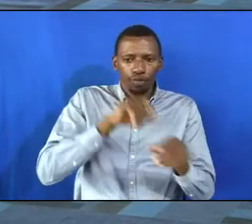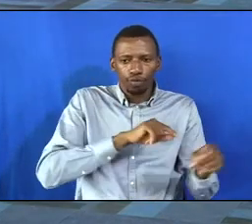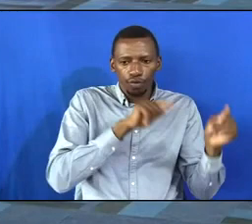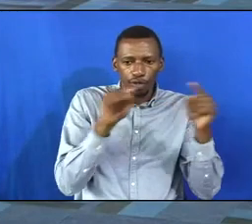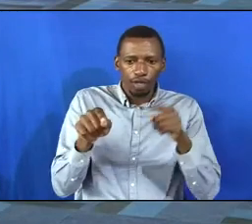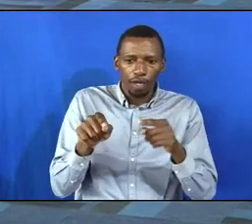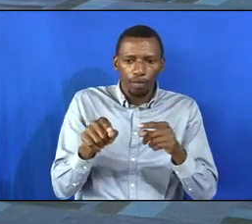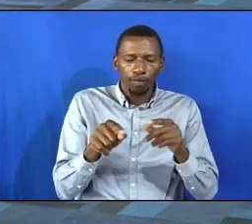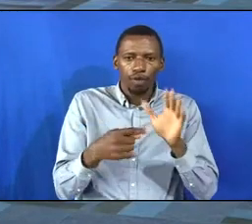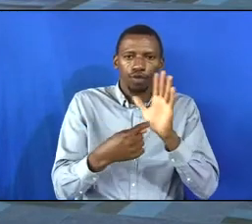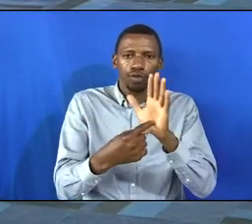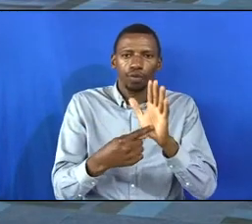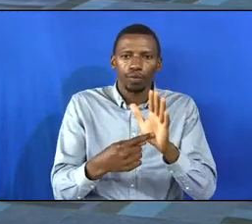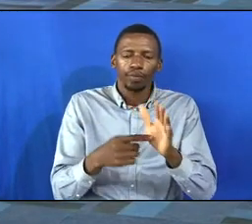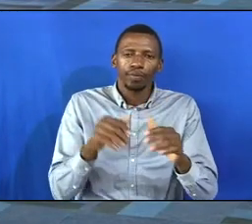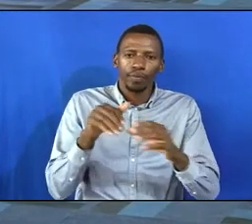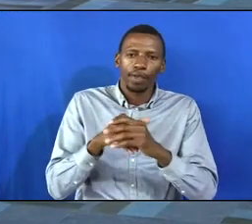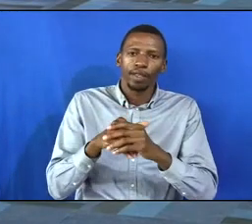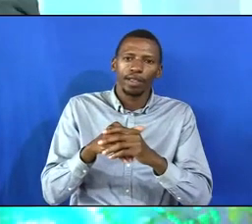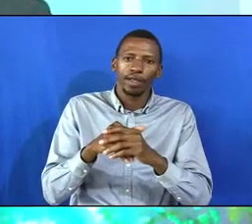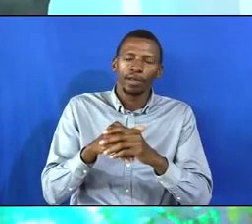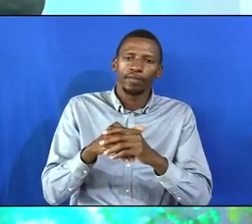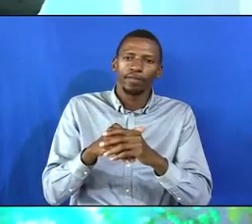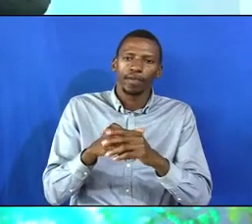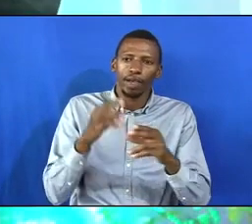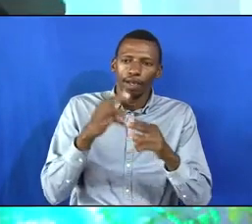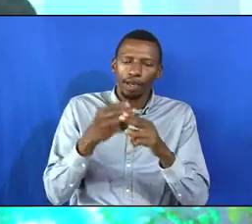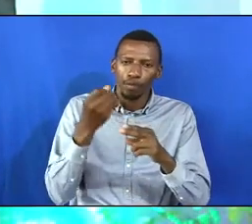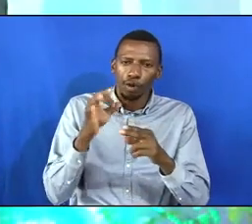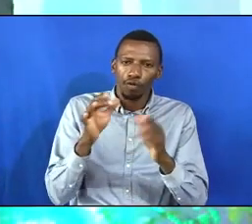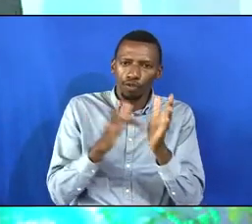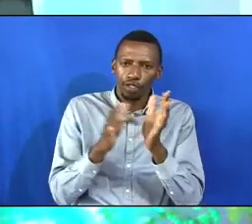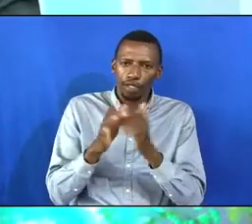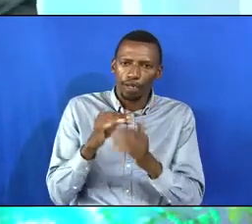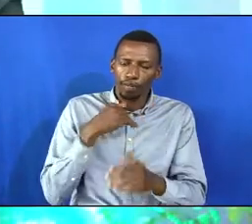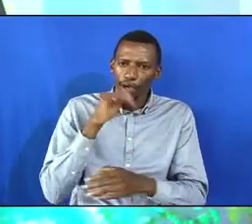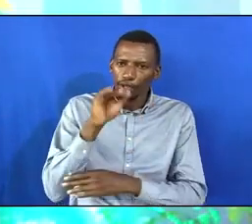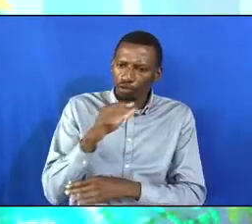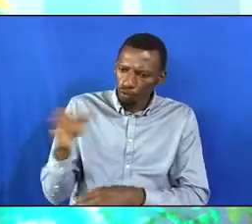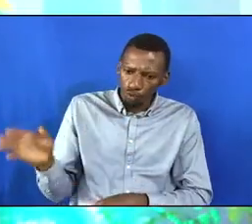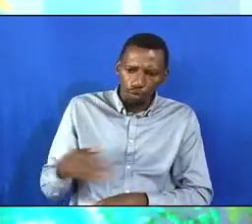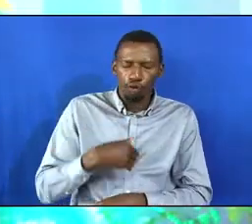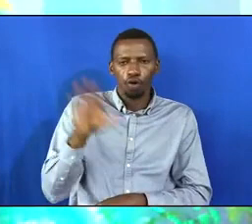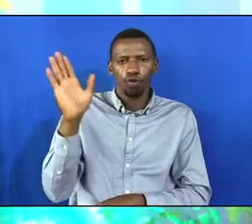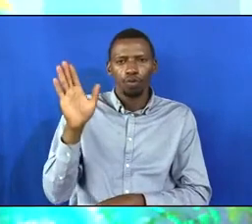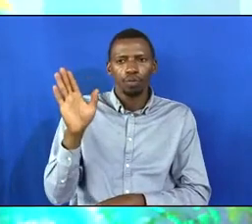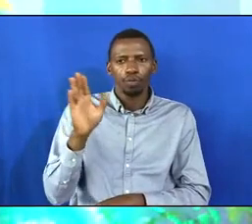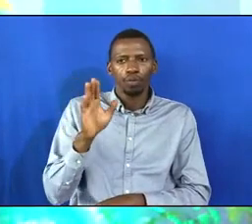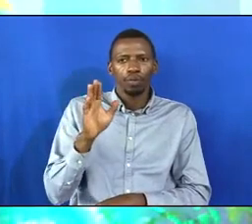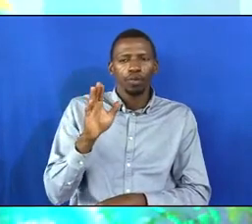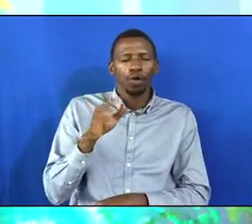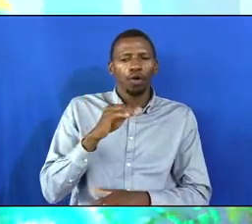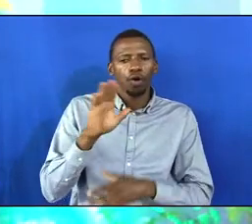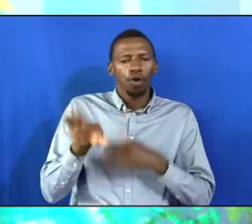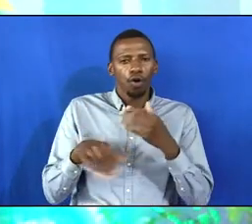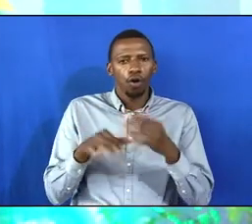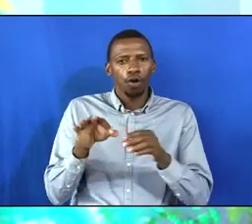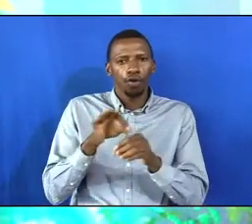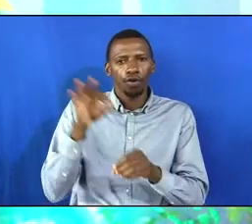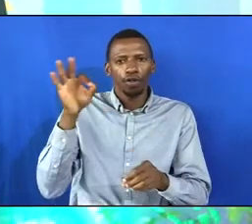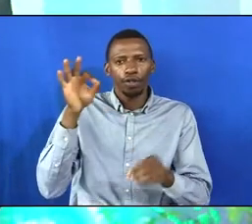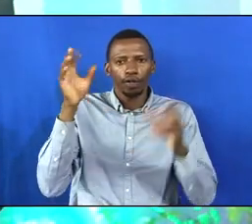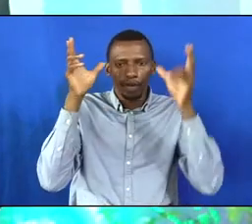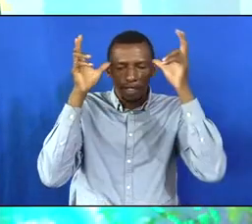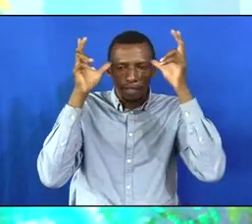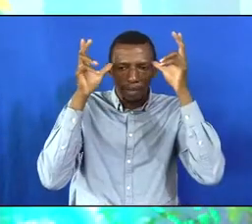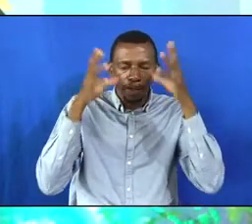the name of Jesus, I rebuke you, vanish. And they all disappeared, and today they have not come back. I remember